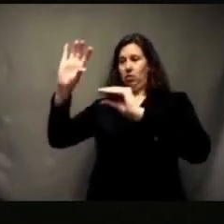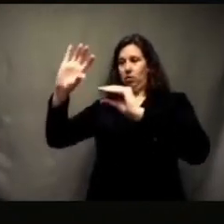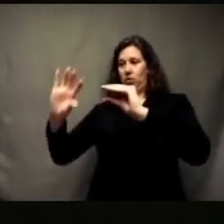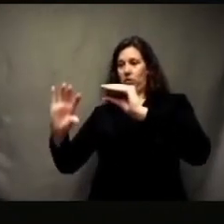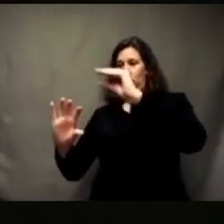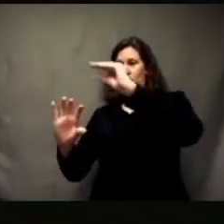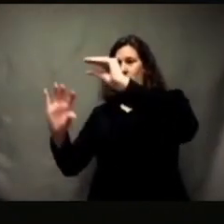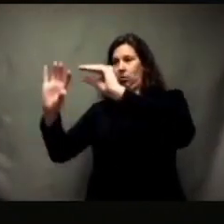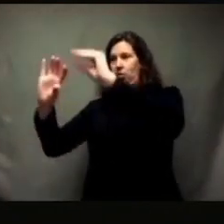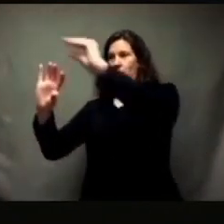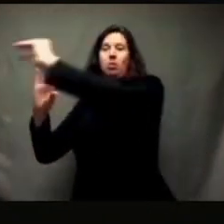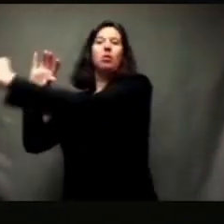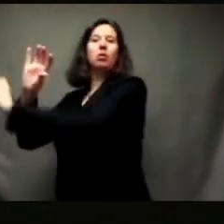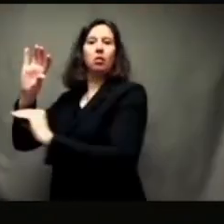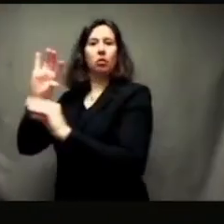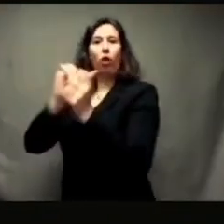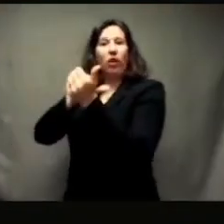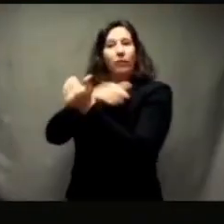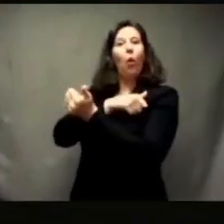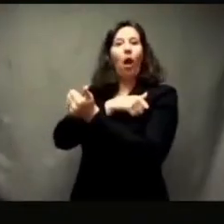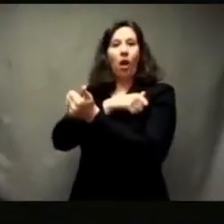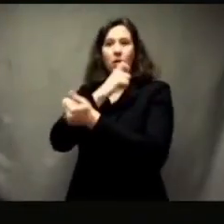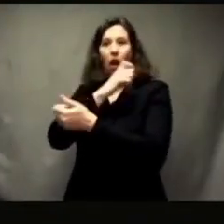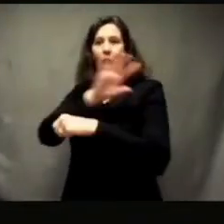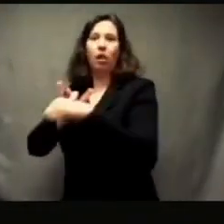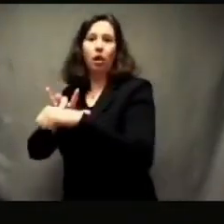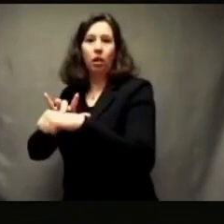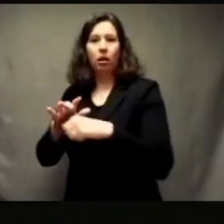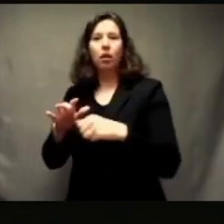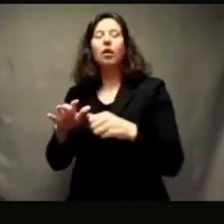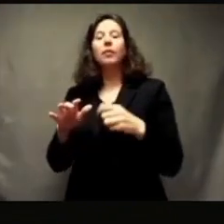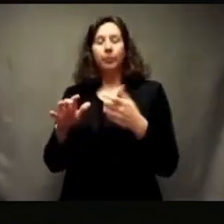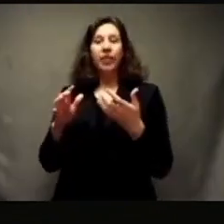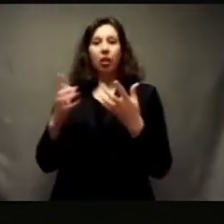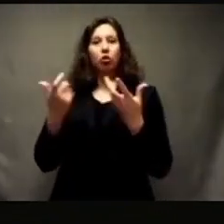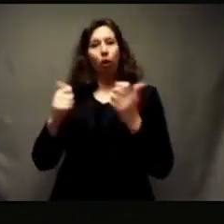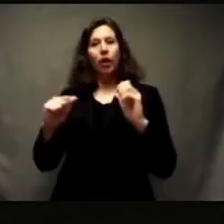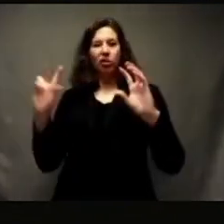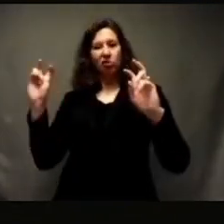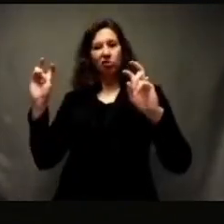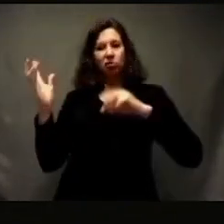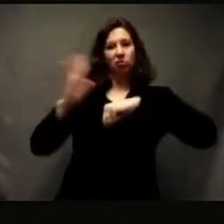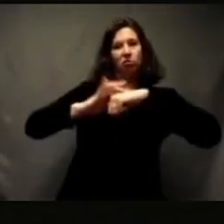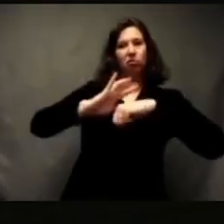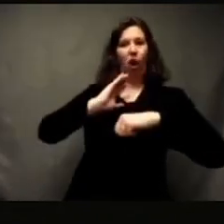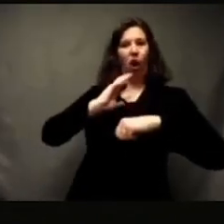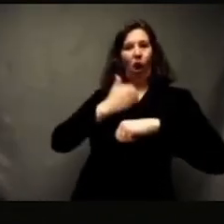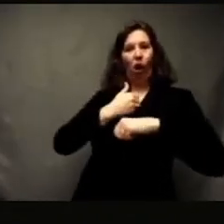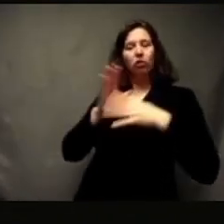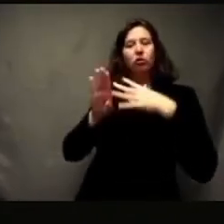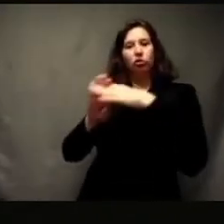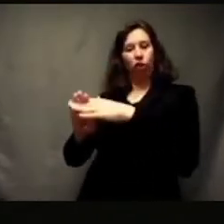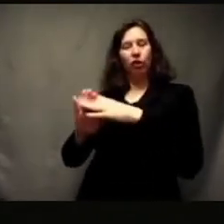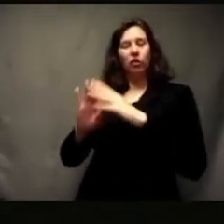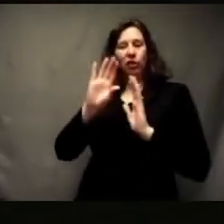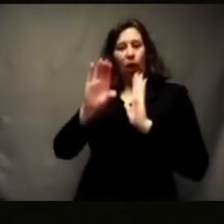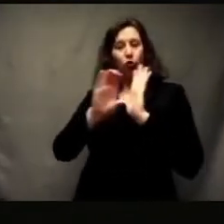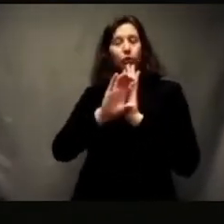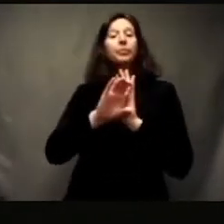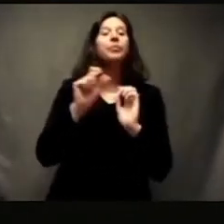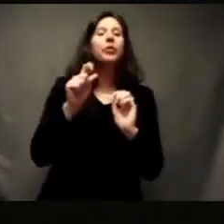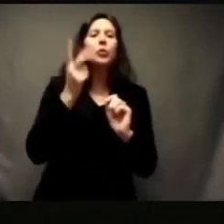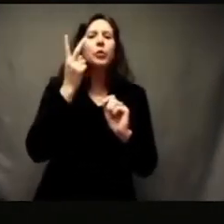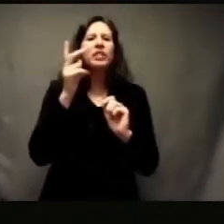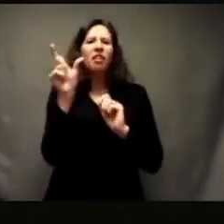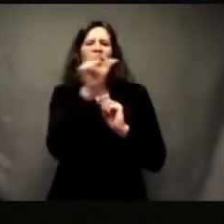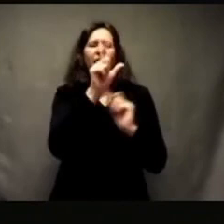sea creatures that are trying to catch it and approach Shark. So the first thing I'm going to do is, as you can see on the left side